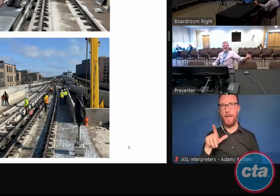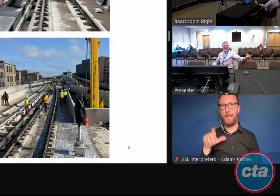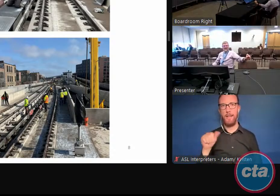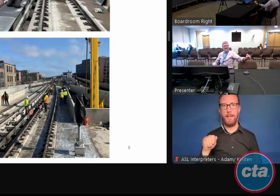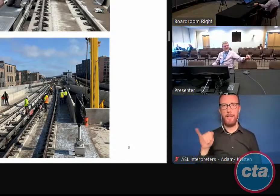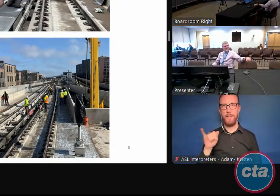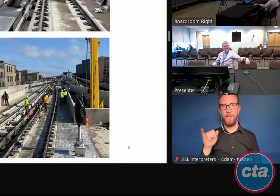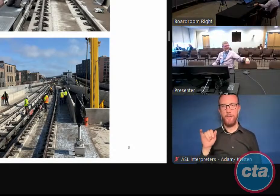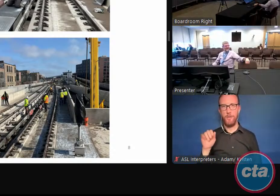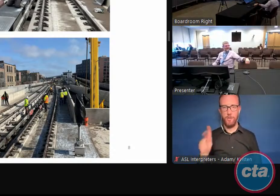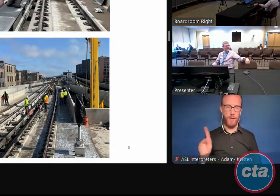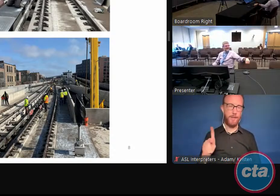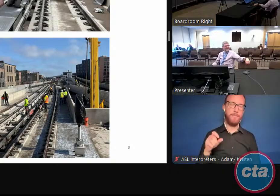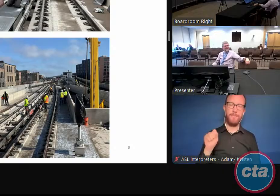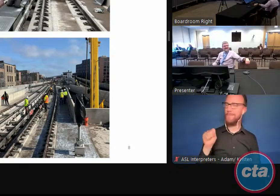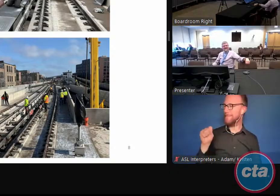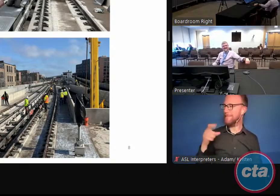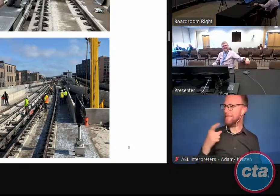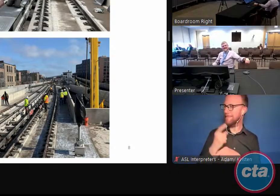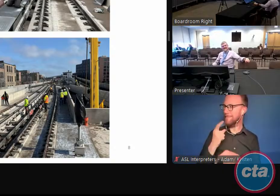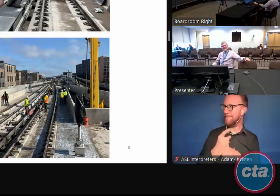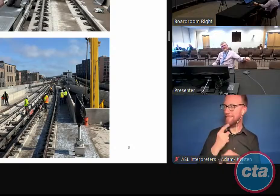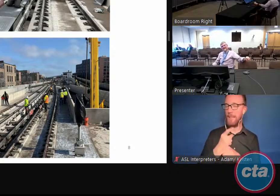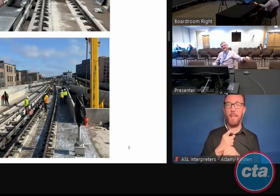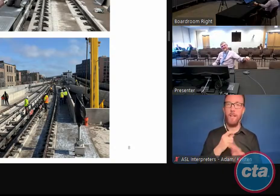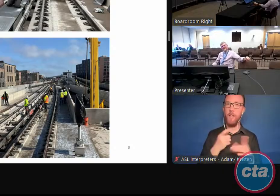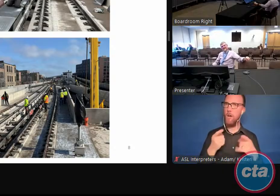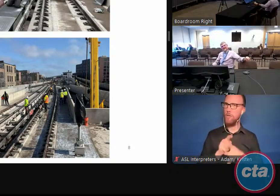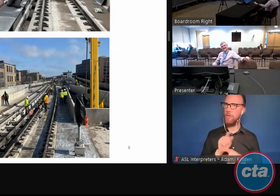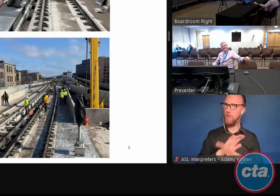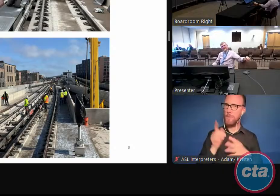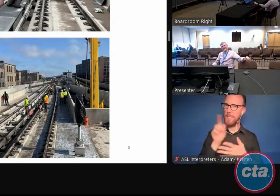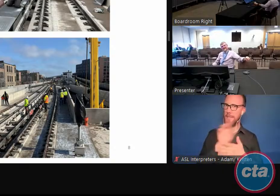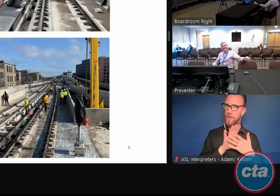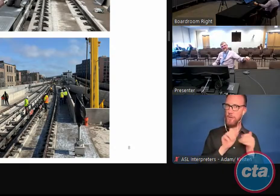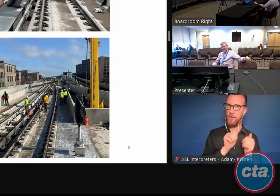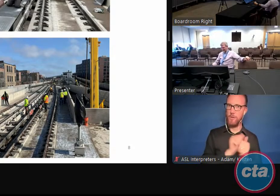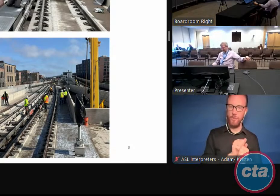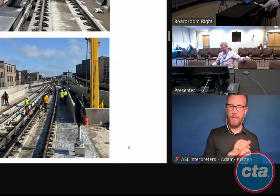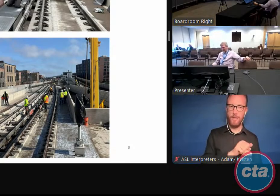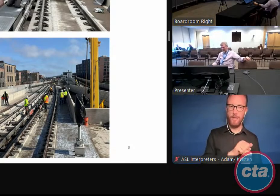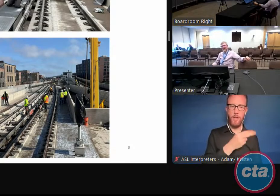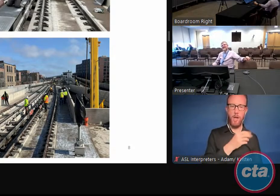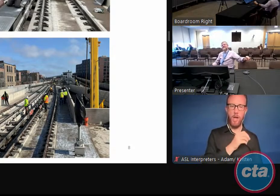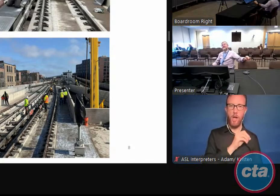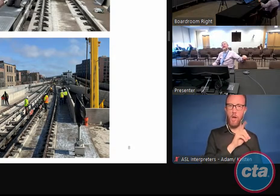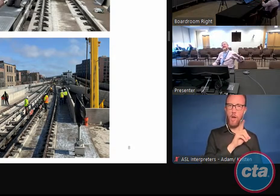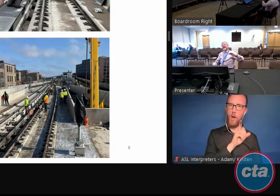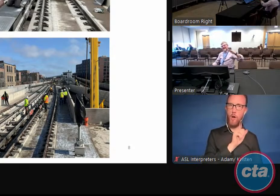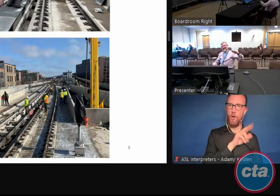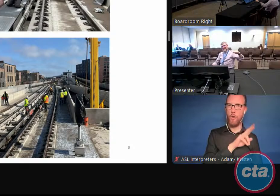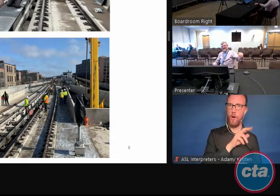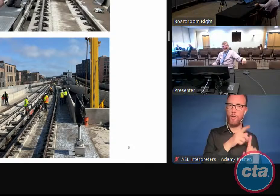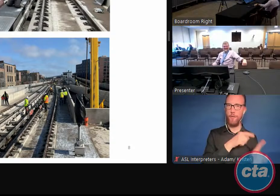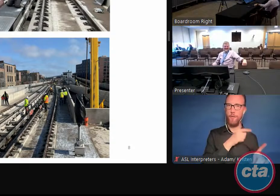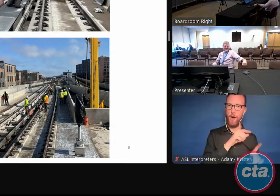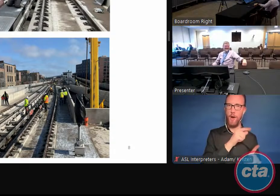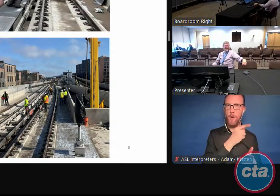Jackson Park. Yeah. Not to be confused with Hodar from Game of Thrones. Okay. Well ahead of